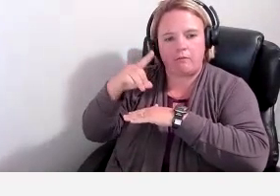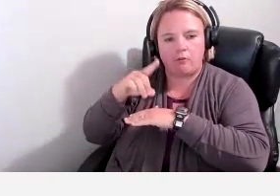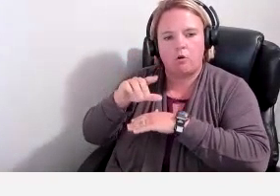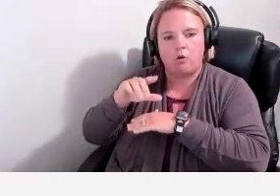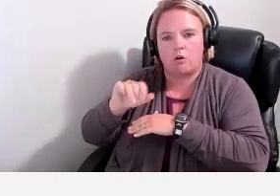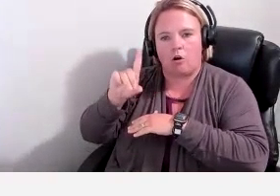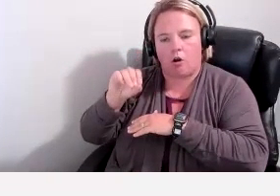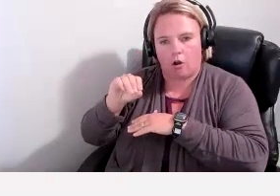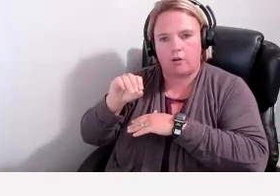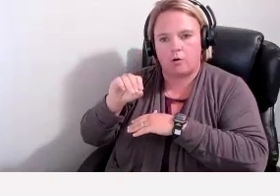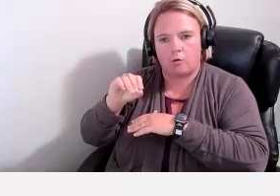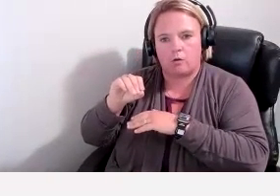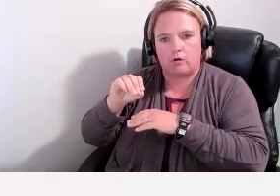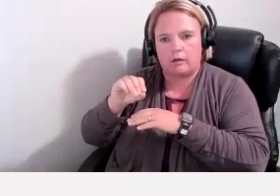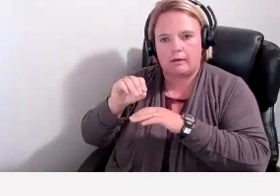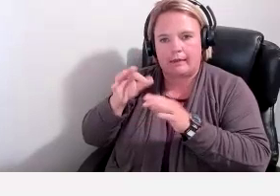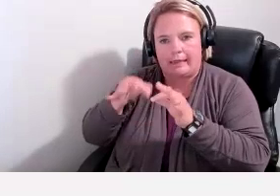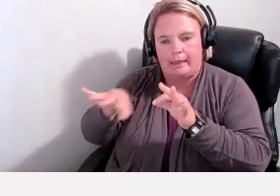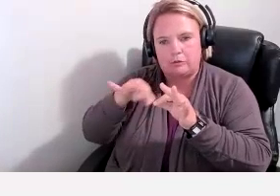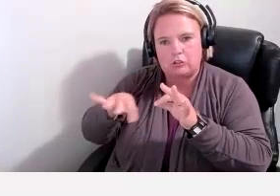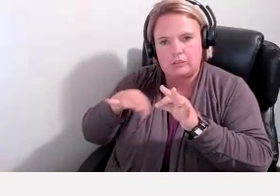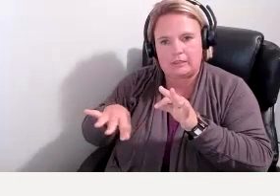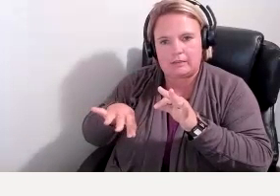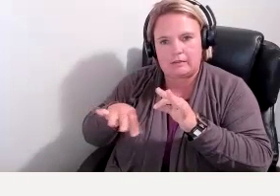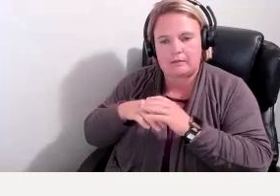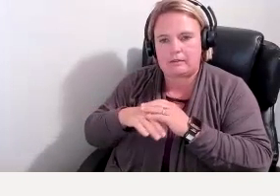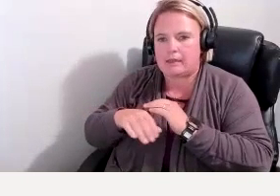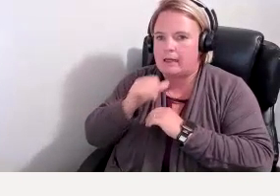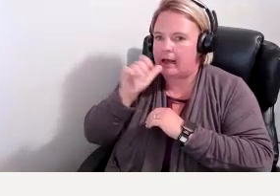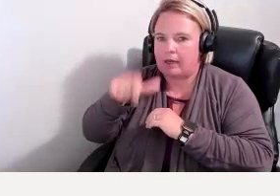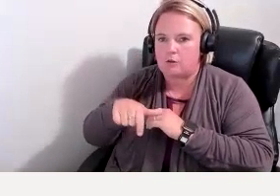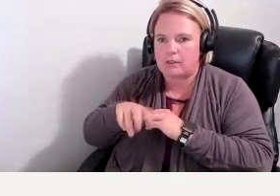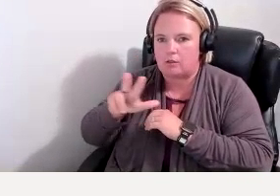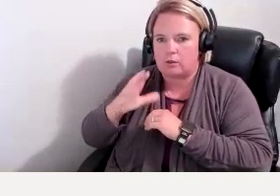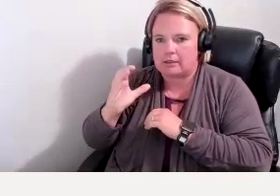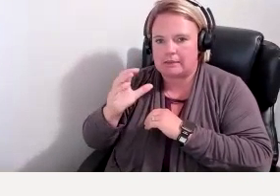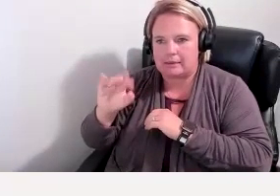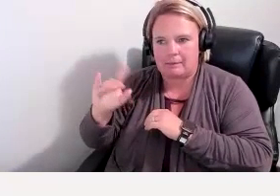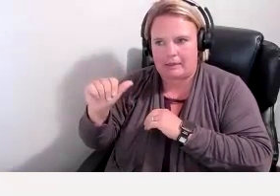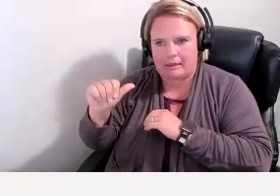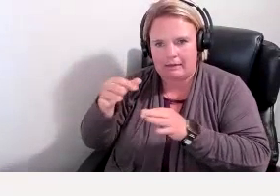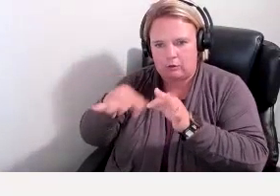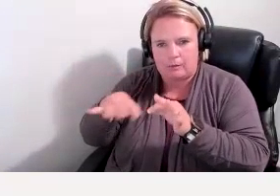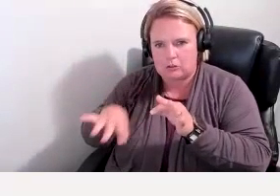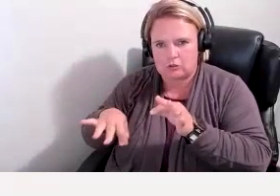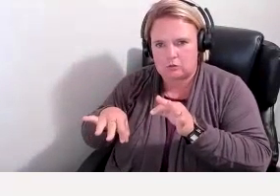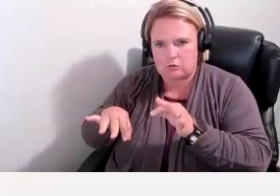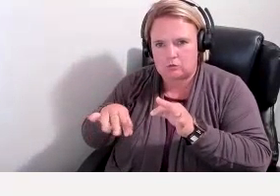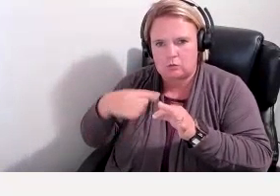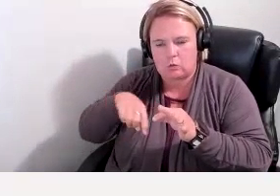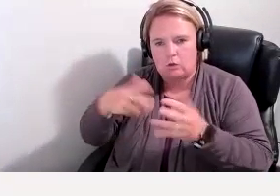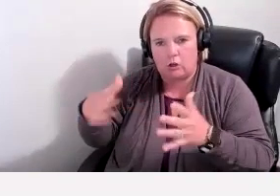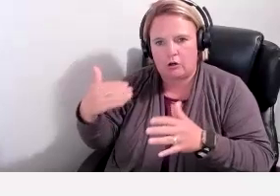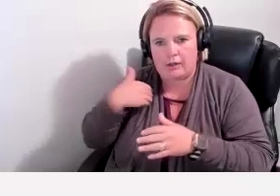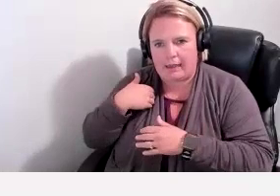captioning. Like, I don't need 3C Media to do that, right? We already have tools that do